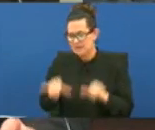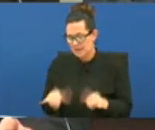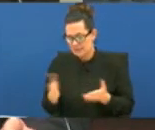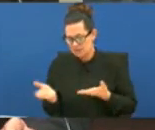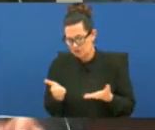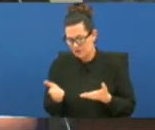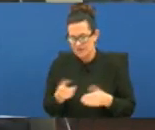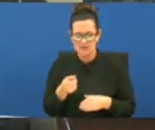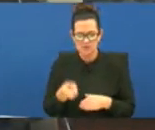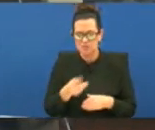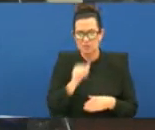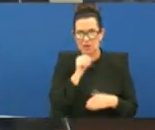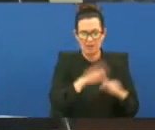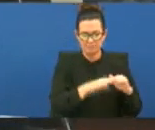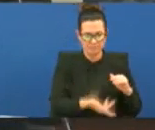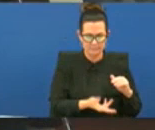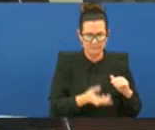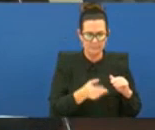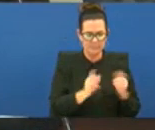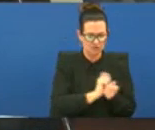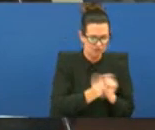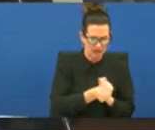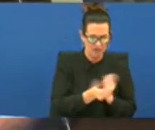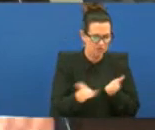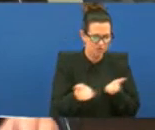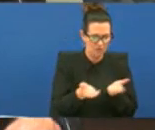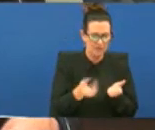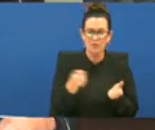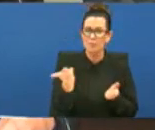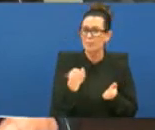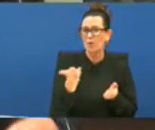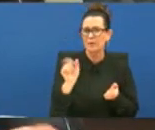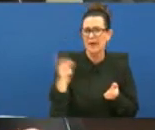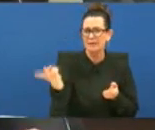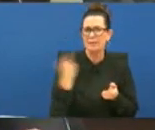you're not going to drop any services you can come on up to the mic either one of you both you know